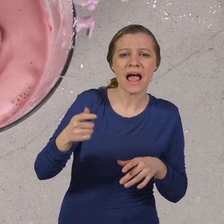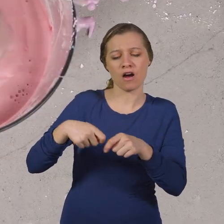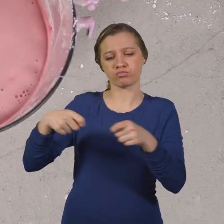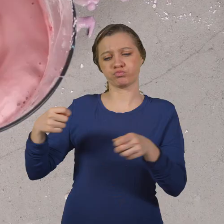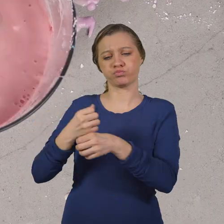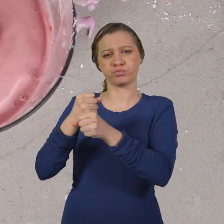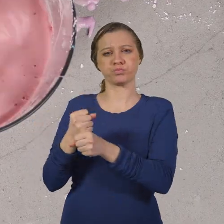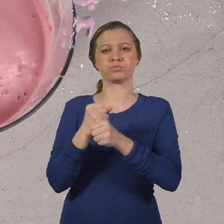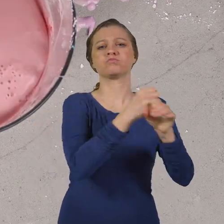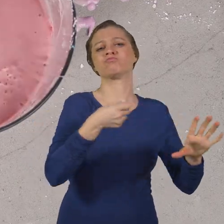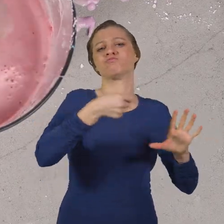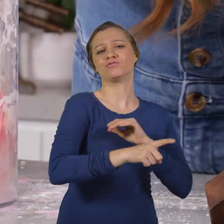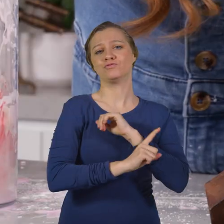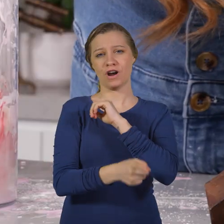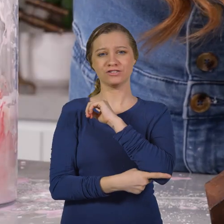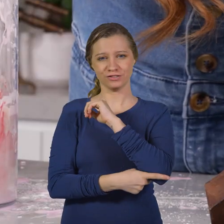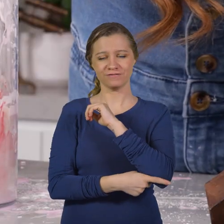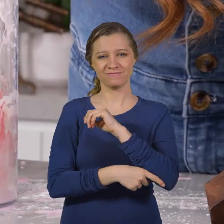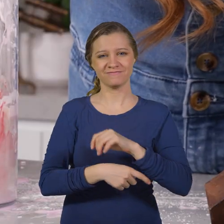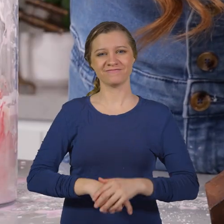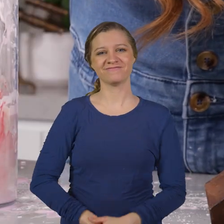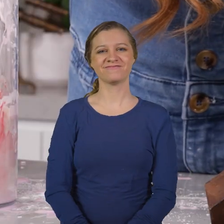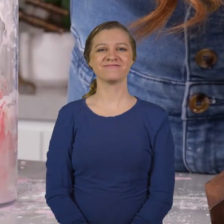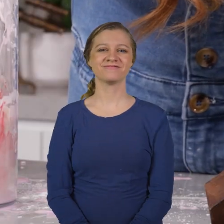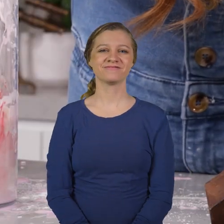and just throw it in the trash.